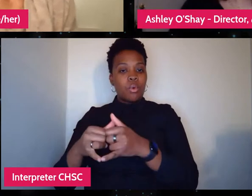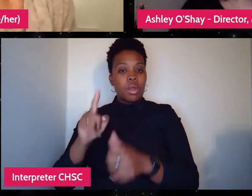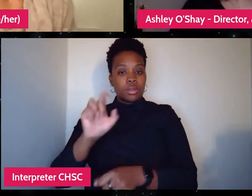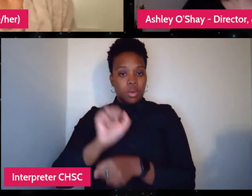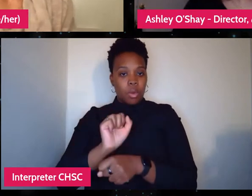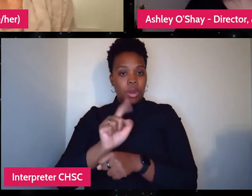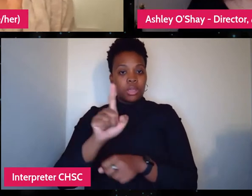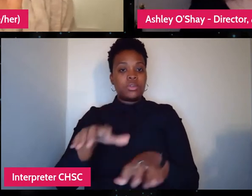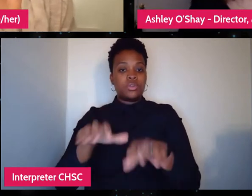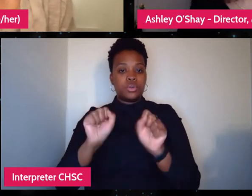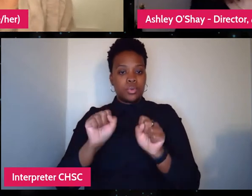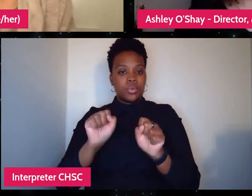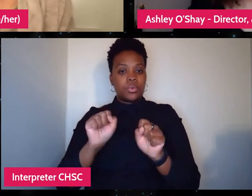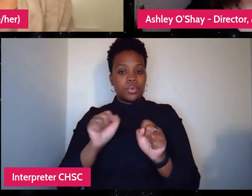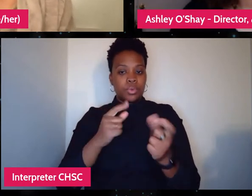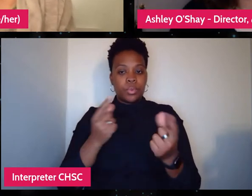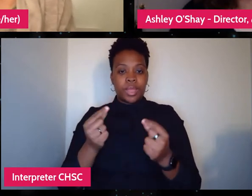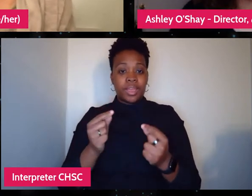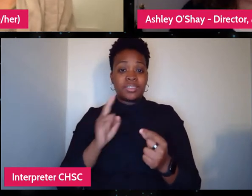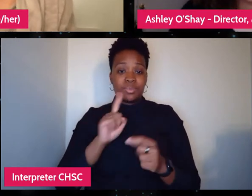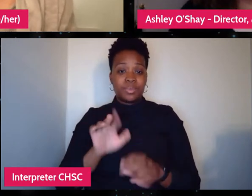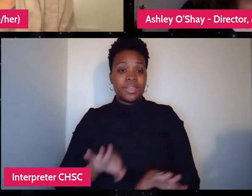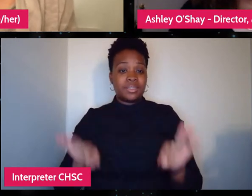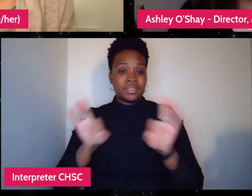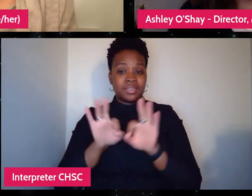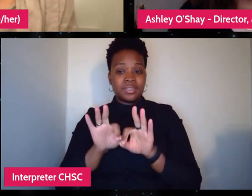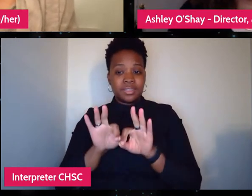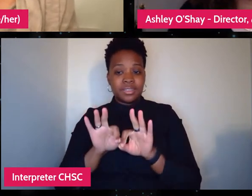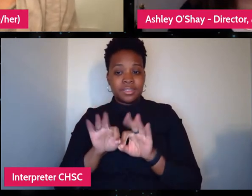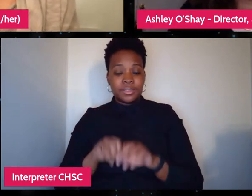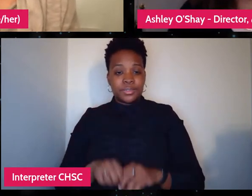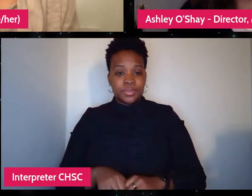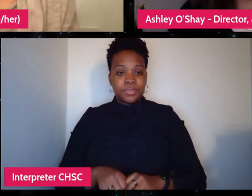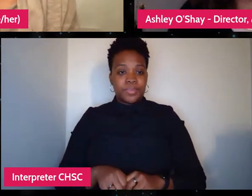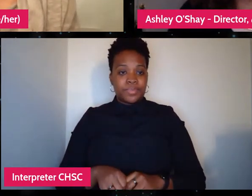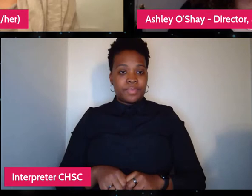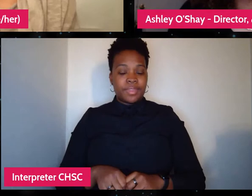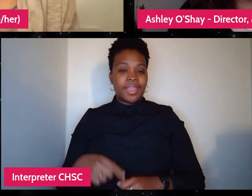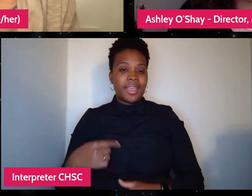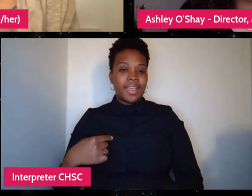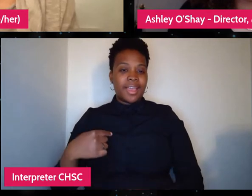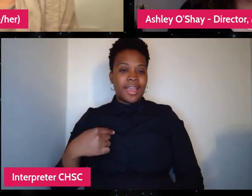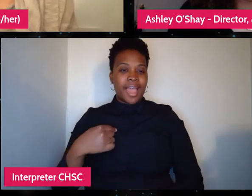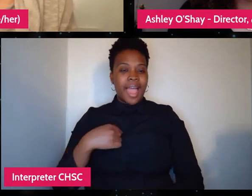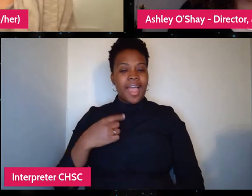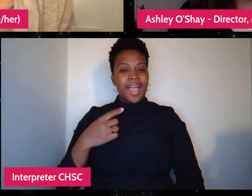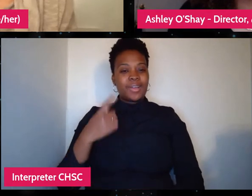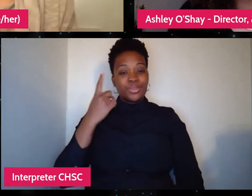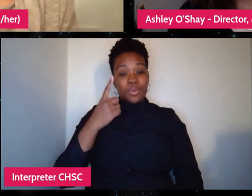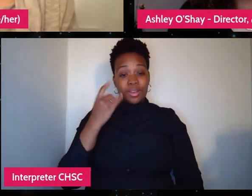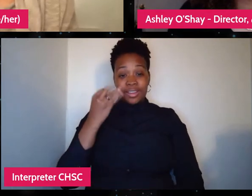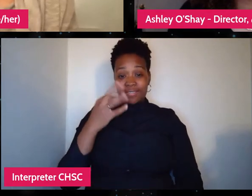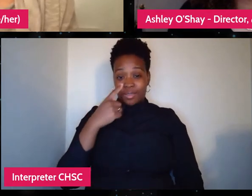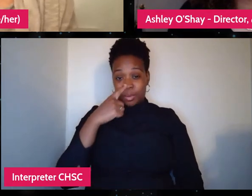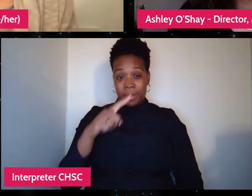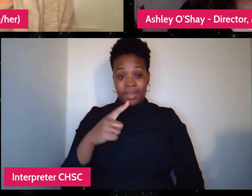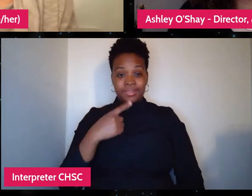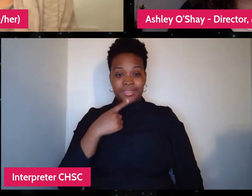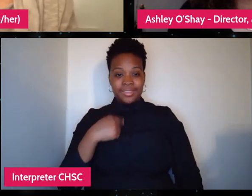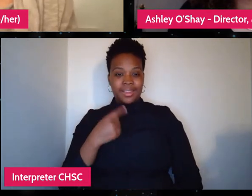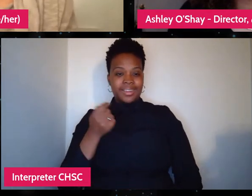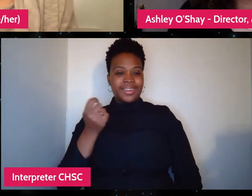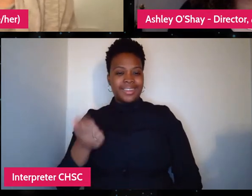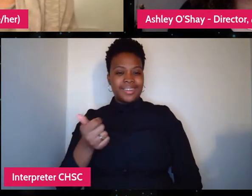you're doing is so essential and so important. I was wondering if you could tell us a little